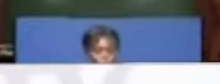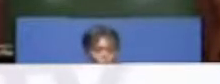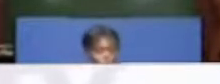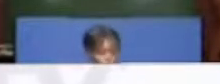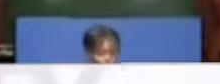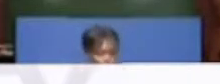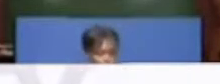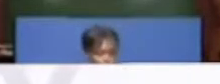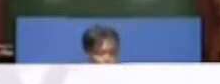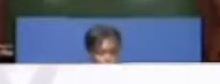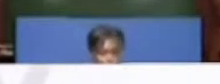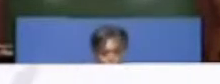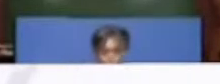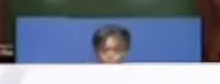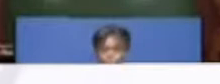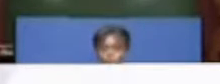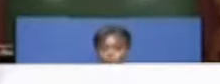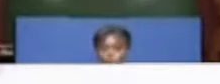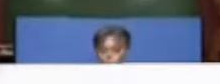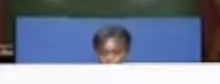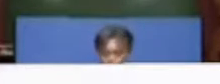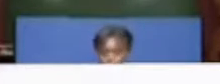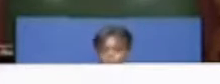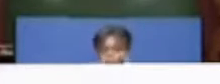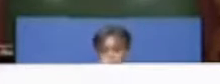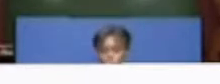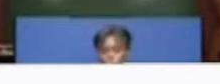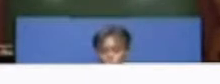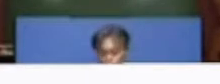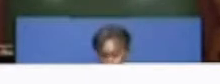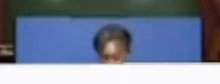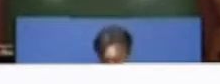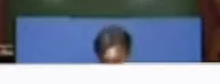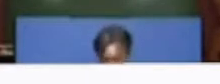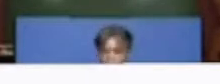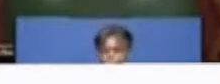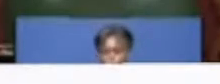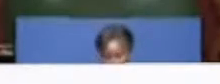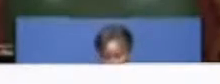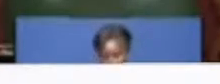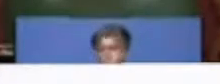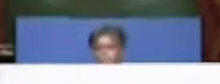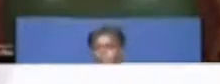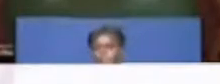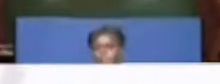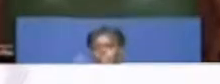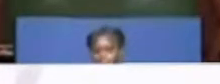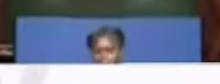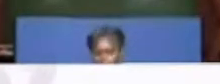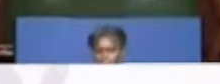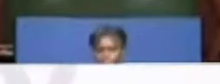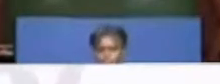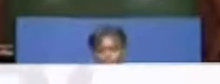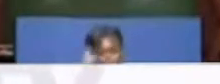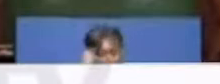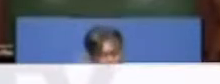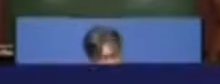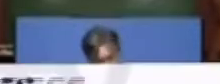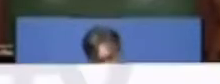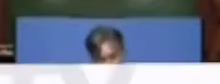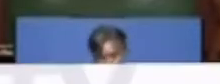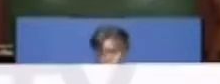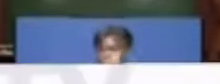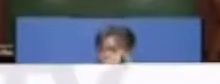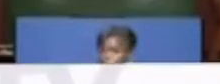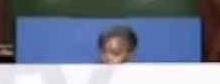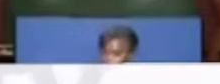home buyers at flexible and affordable interest rates of below 10%. Therefore, the dream of owning a home today is a